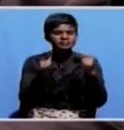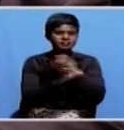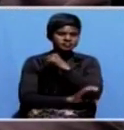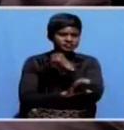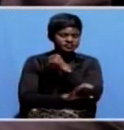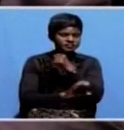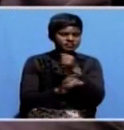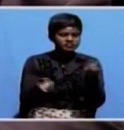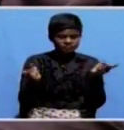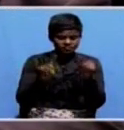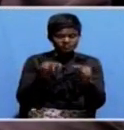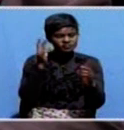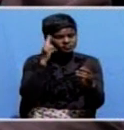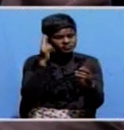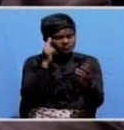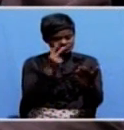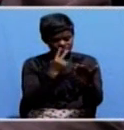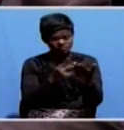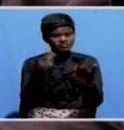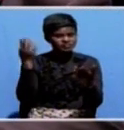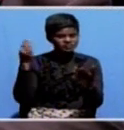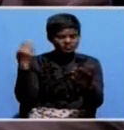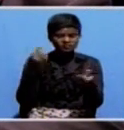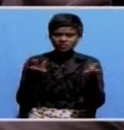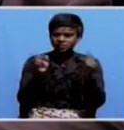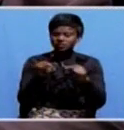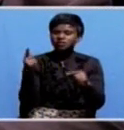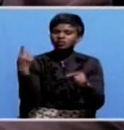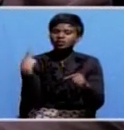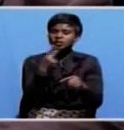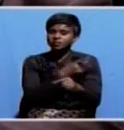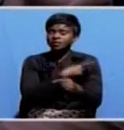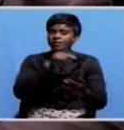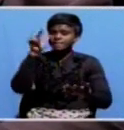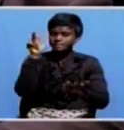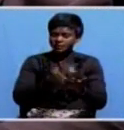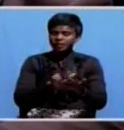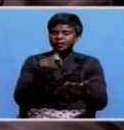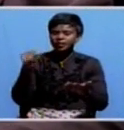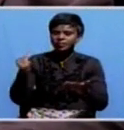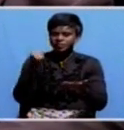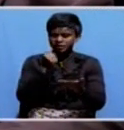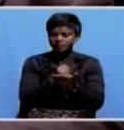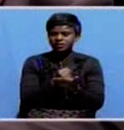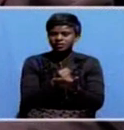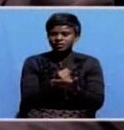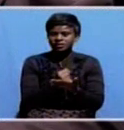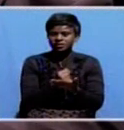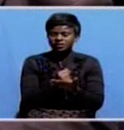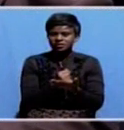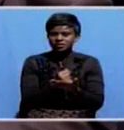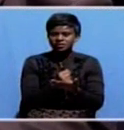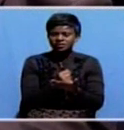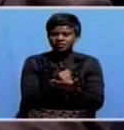you remember, you look back, that's when Parliament had to approve the appointment of these